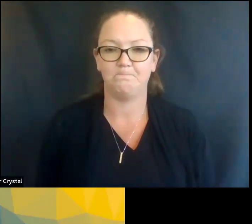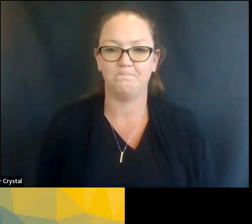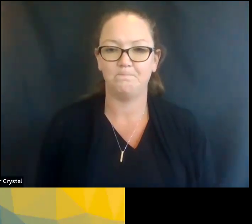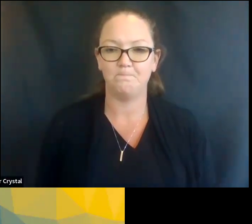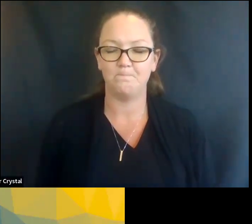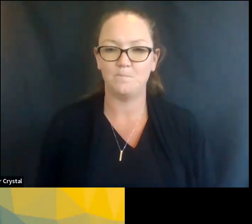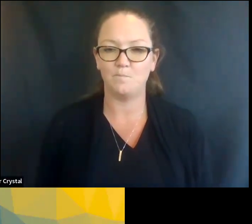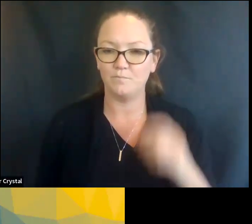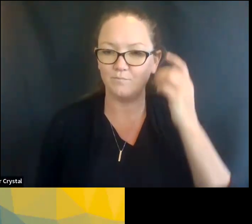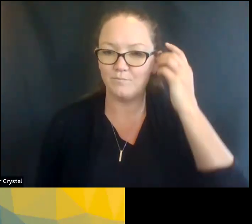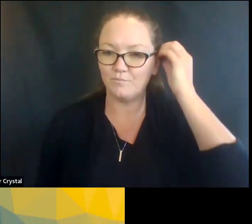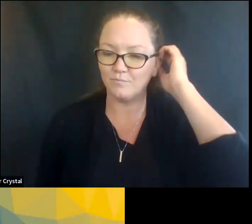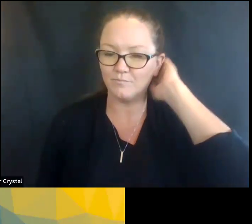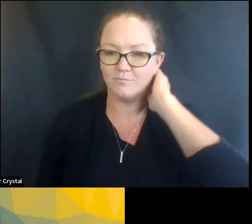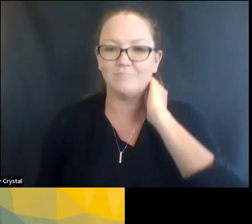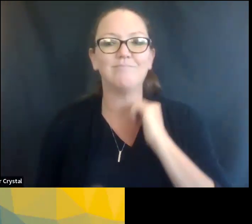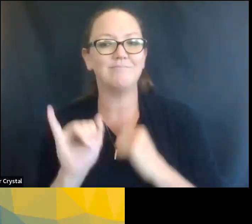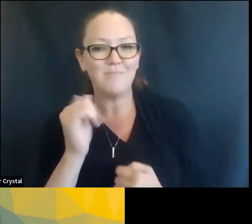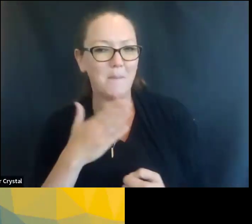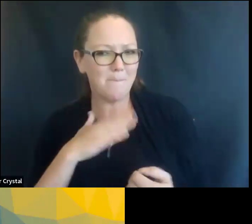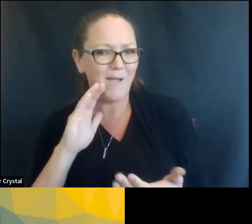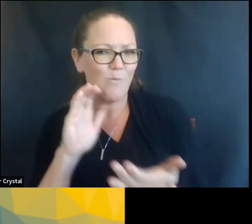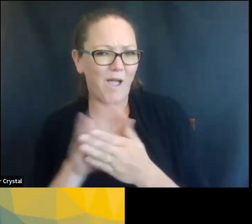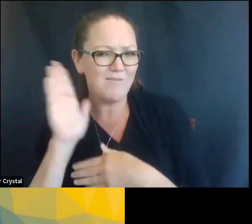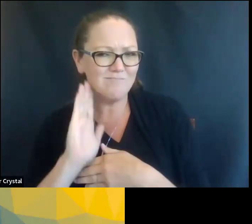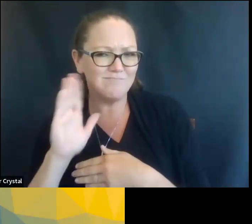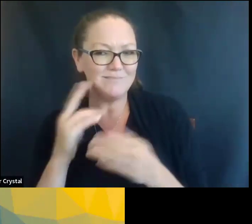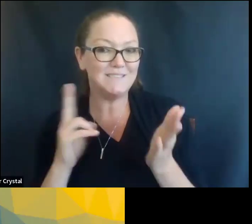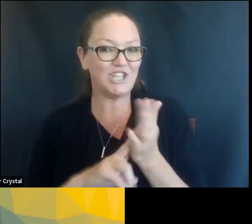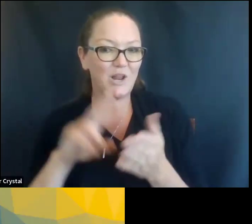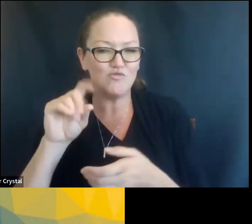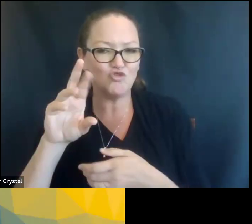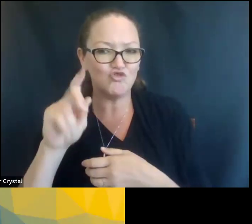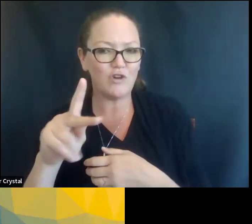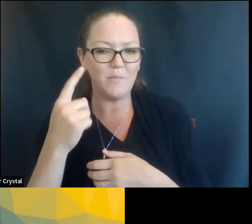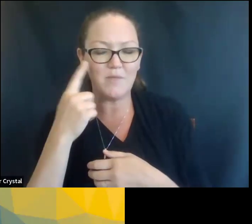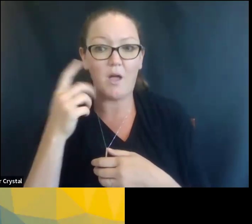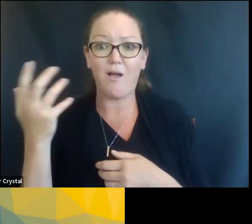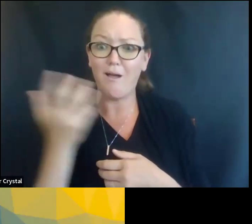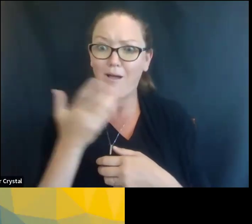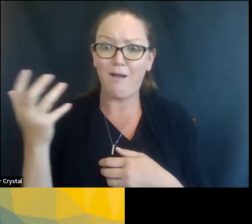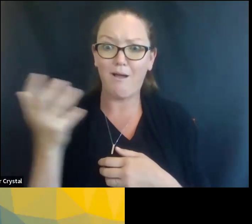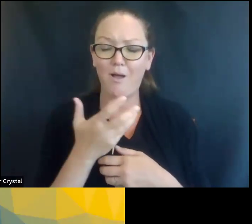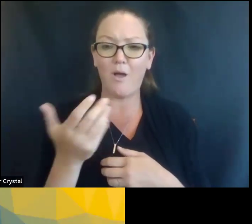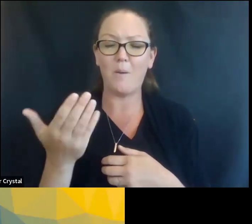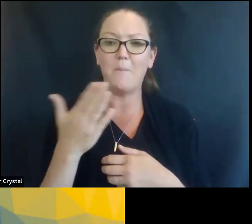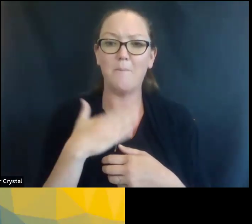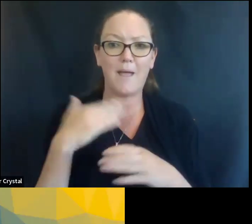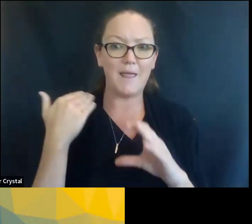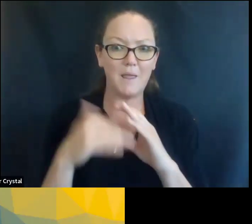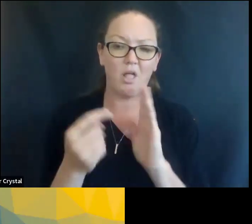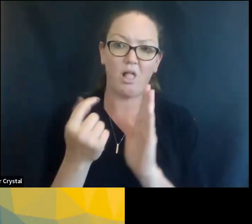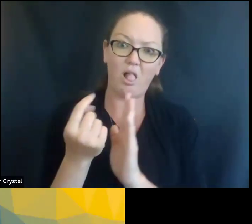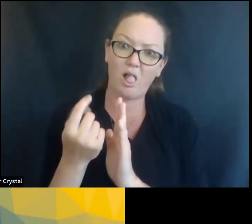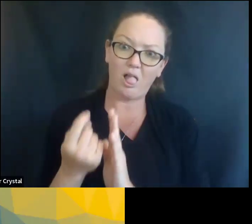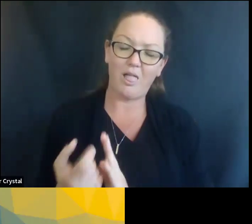Because my wife did Drop, and she was like, "Oh my goodness, I'm clearing out my email," and she said,